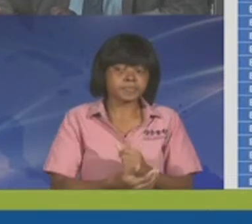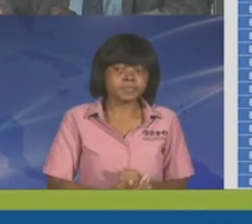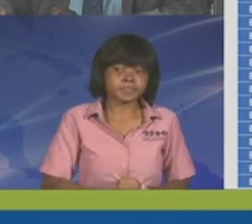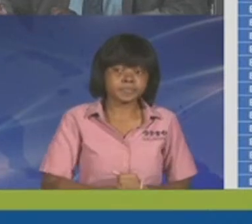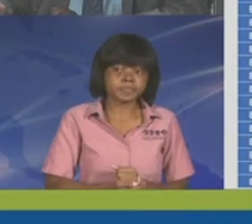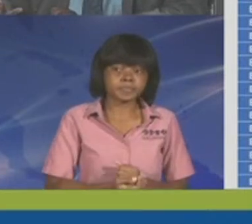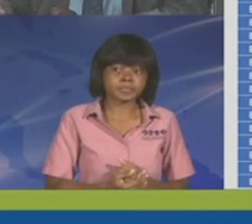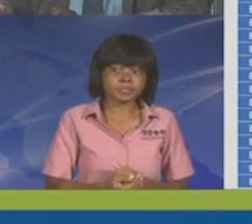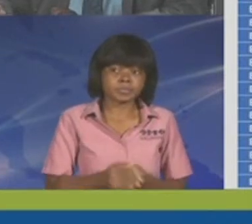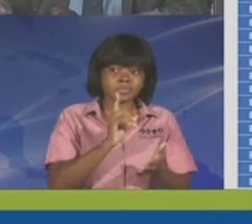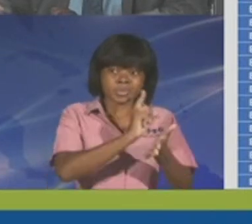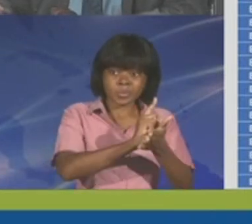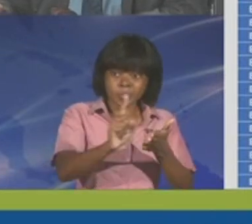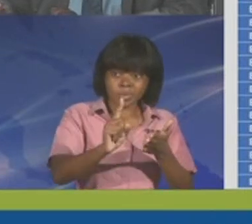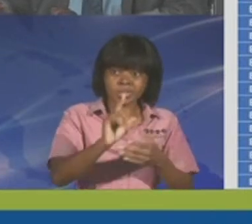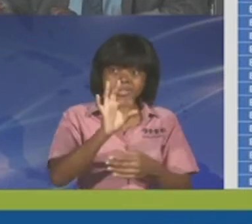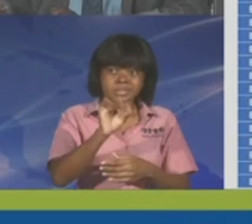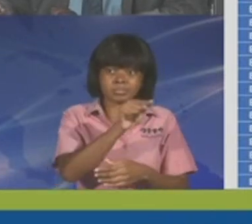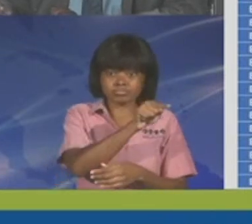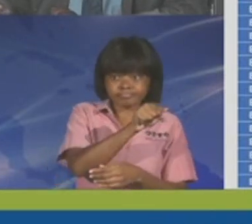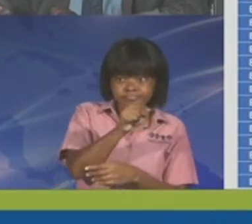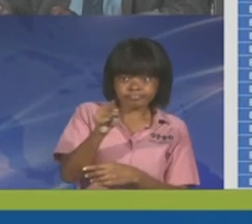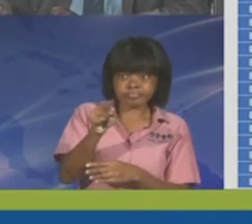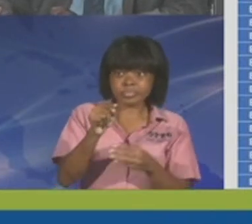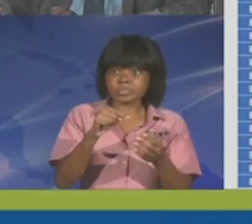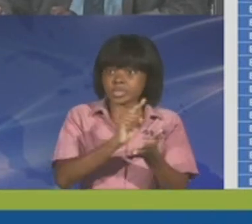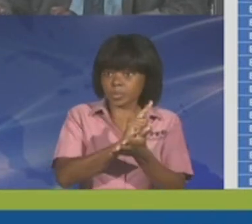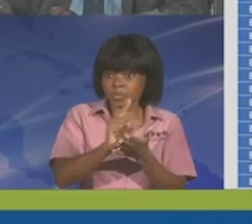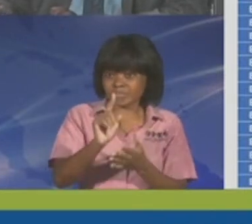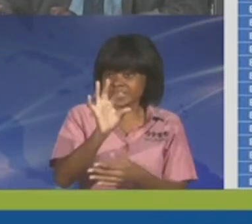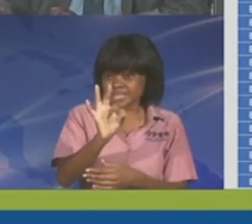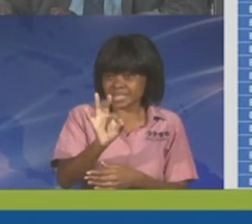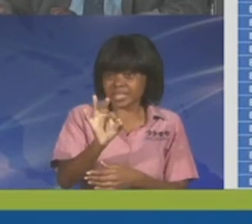9, to Epi week 10, there was a